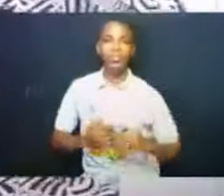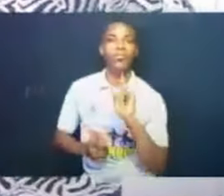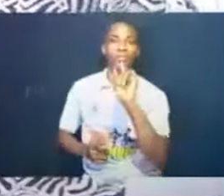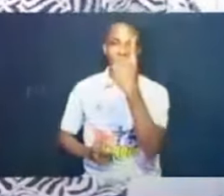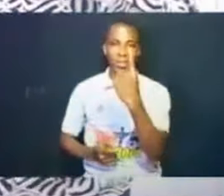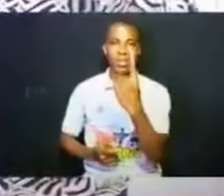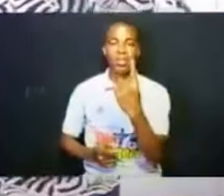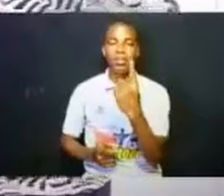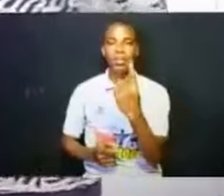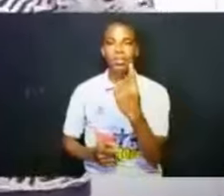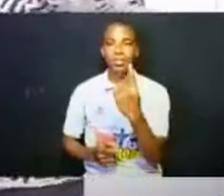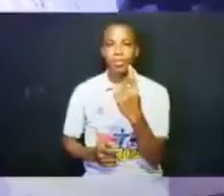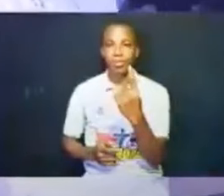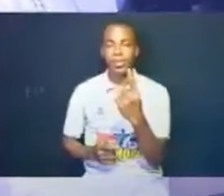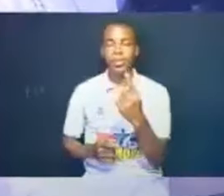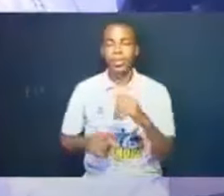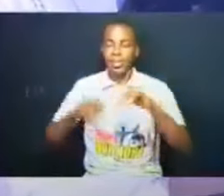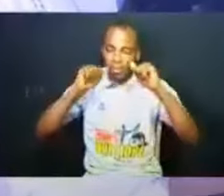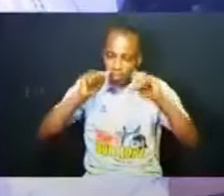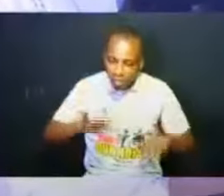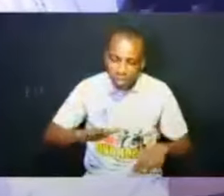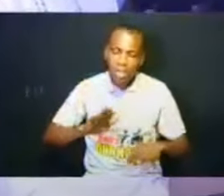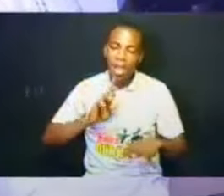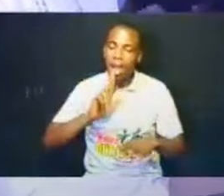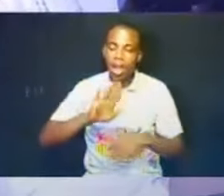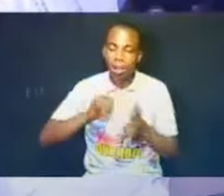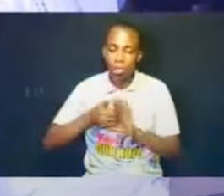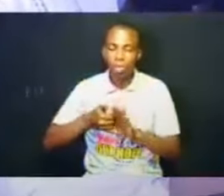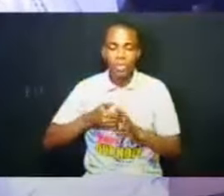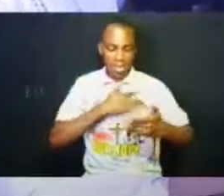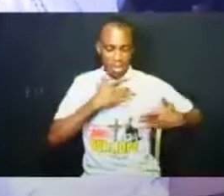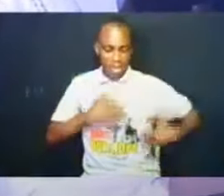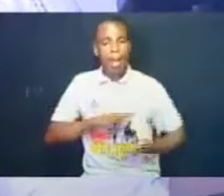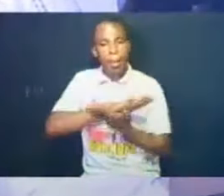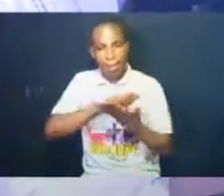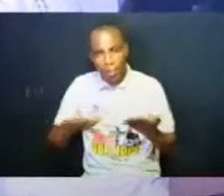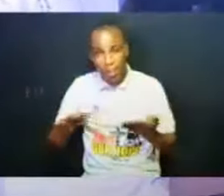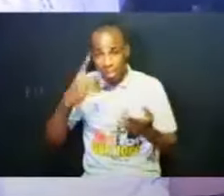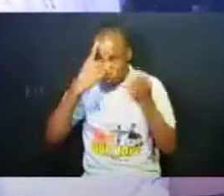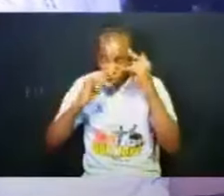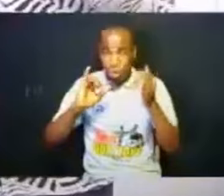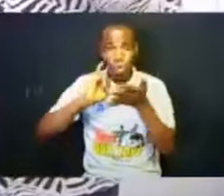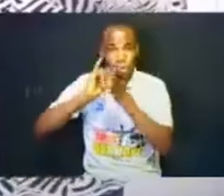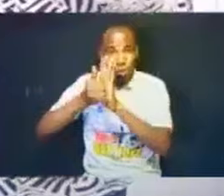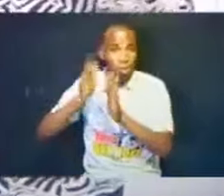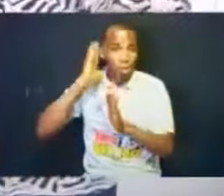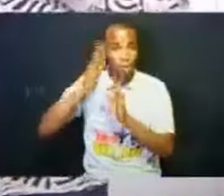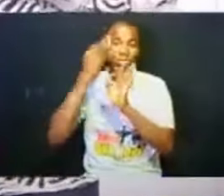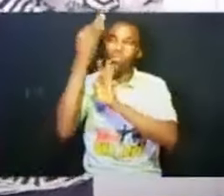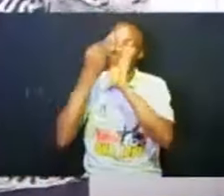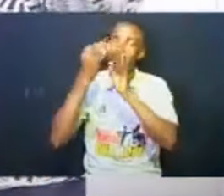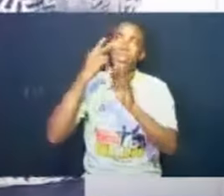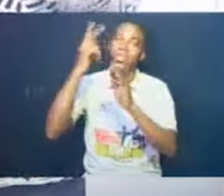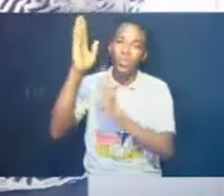the pure in heart. For they shall see God. Blessed are